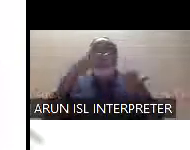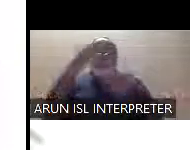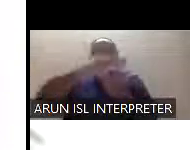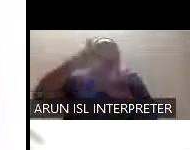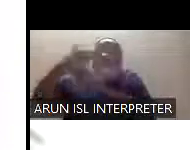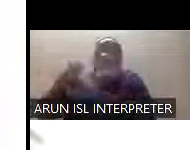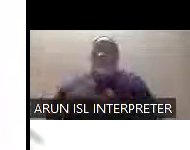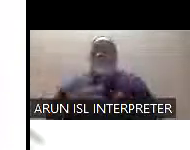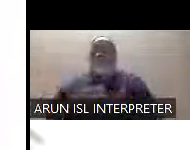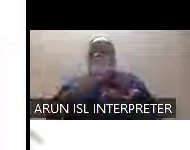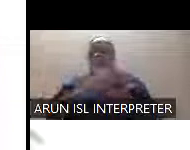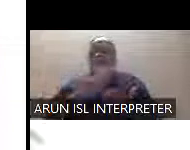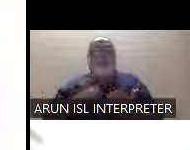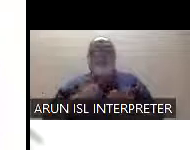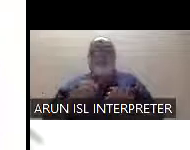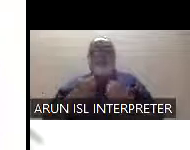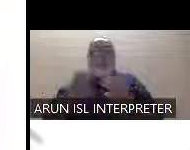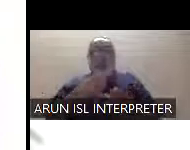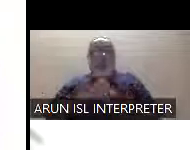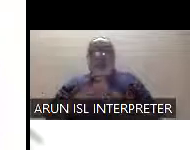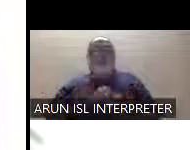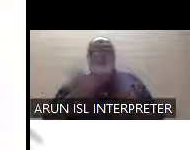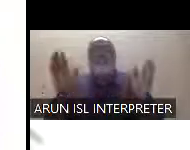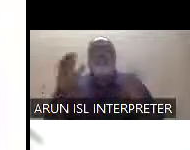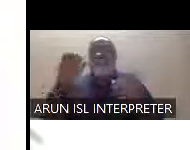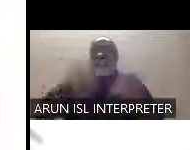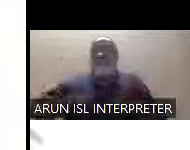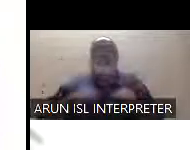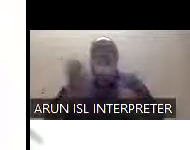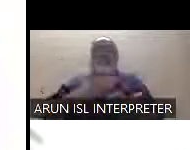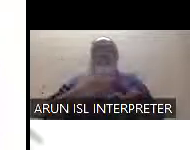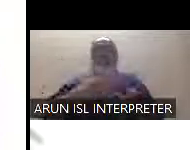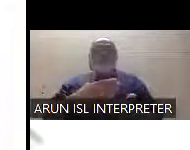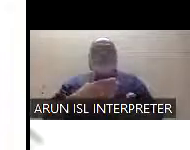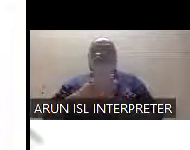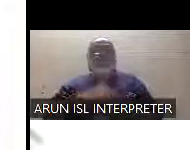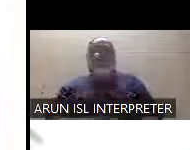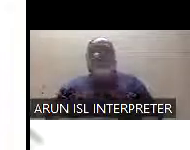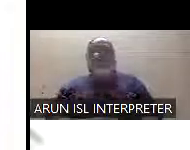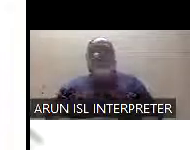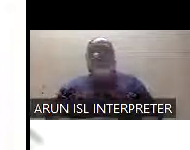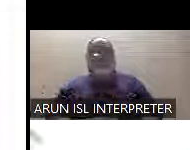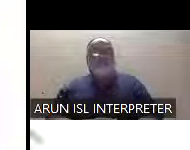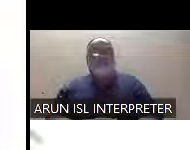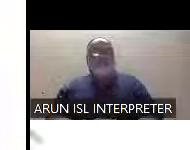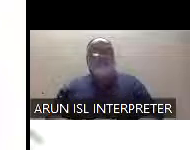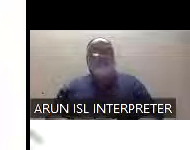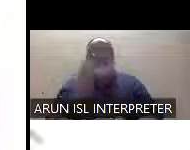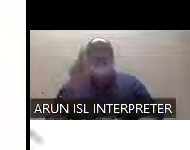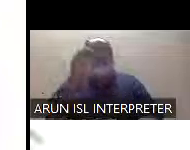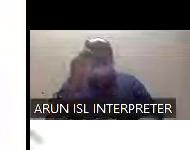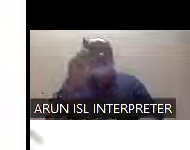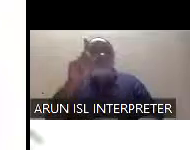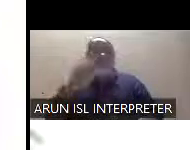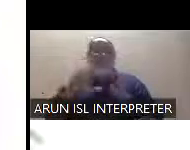disabilities accessing their rights equally with others. Very simply said, we have to first look at the physical barriers. These